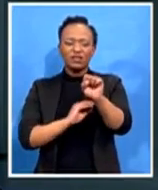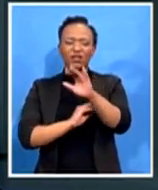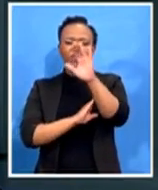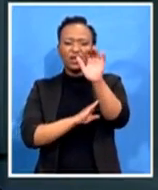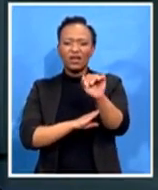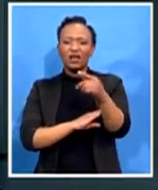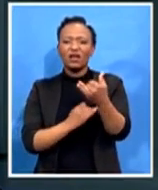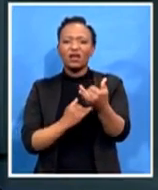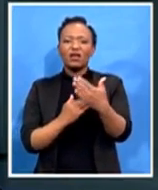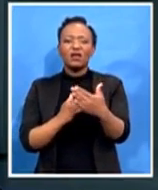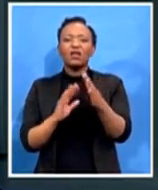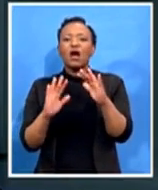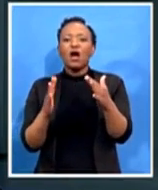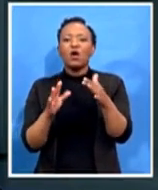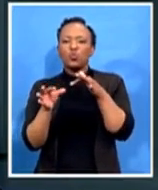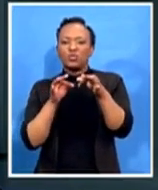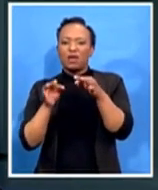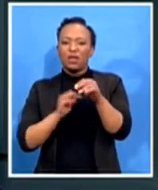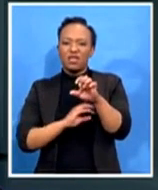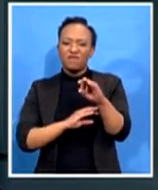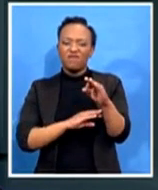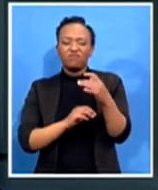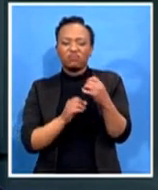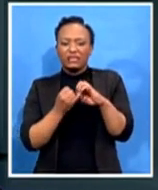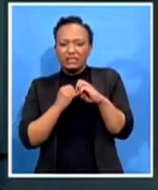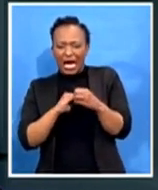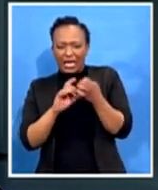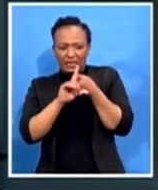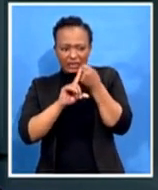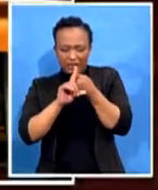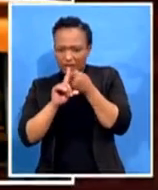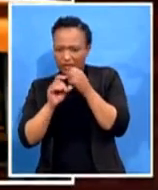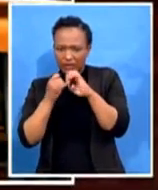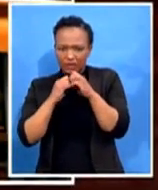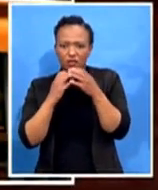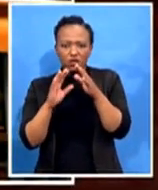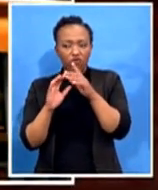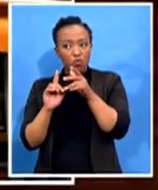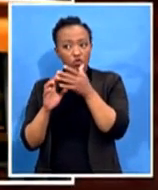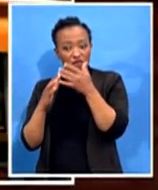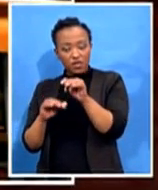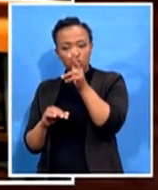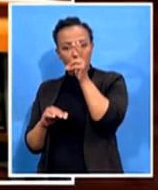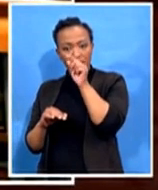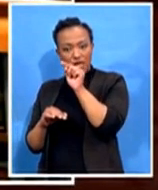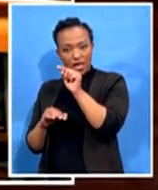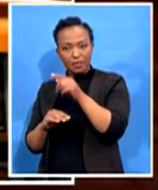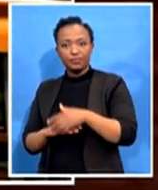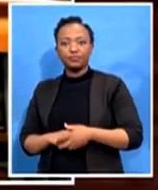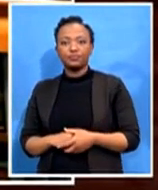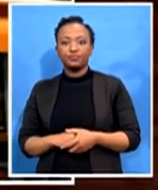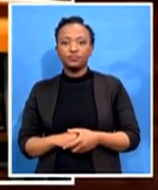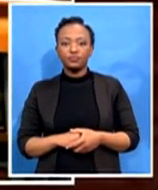EFF's efforts in trying to do just that from what you just heard? Well, the EFF have done very well